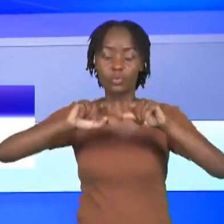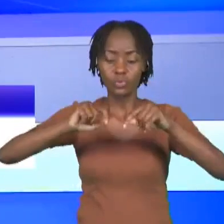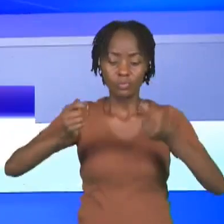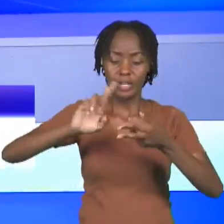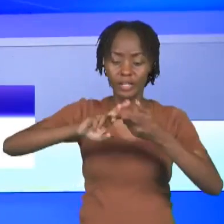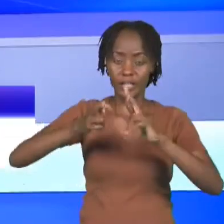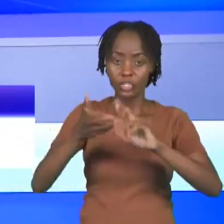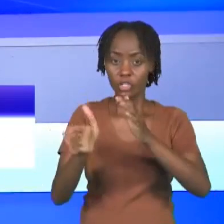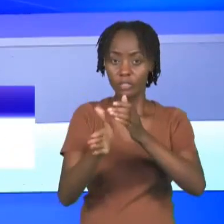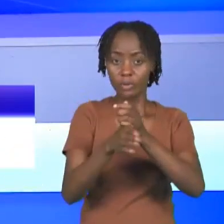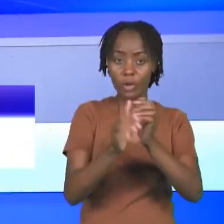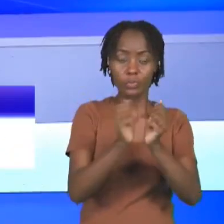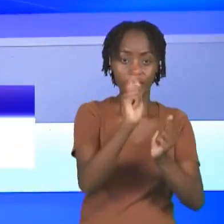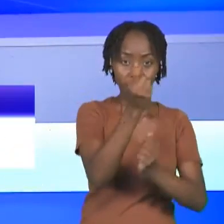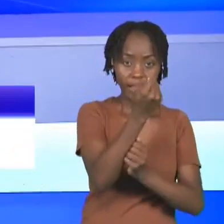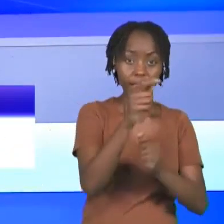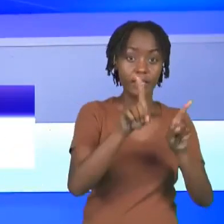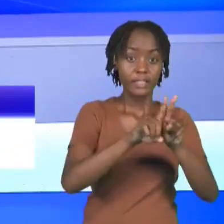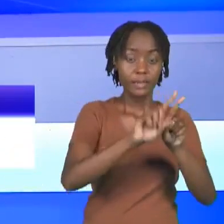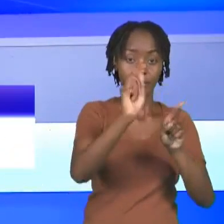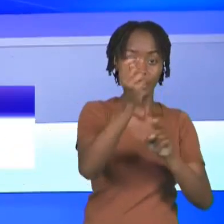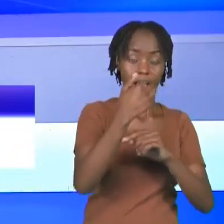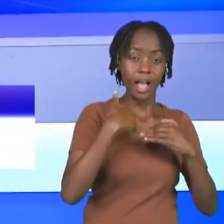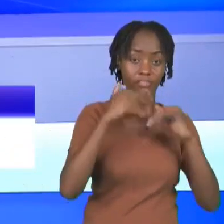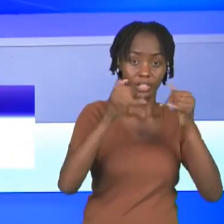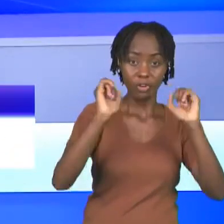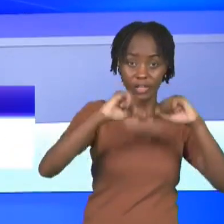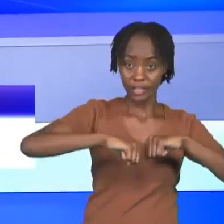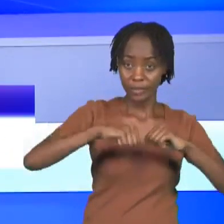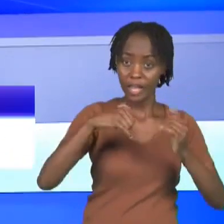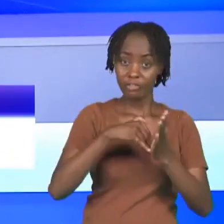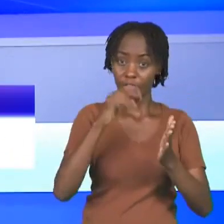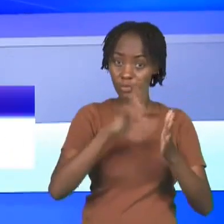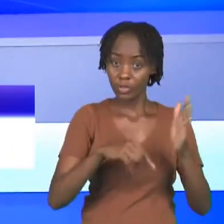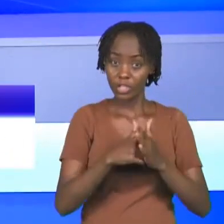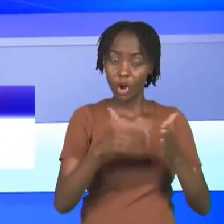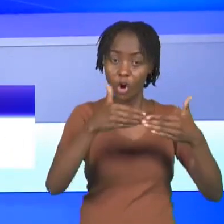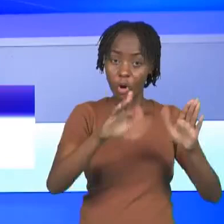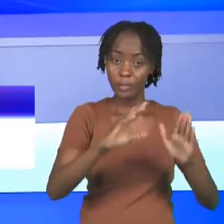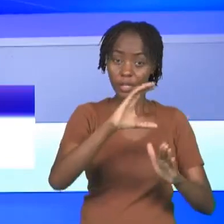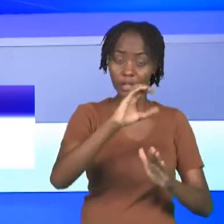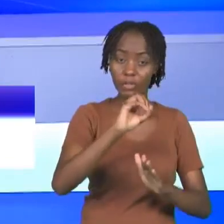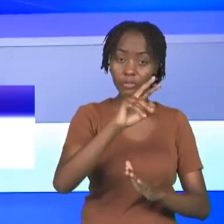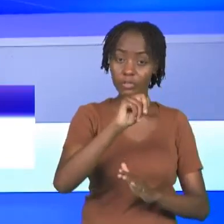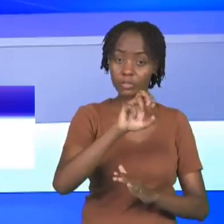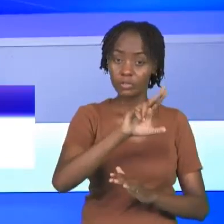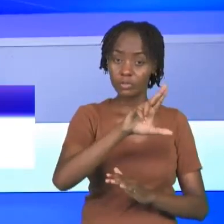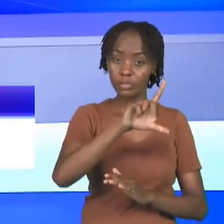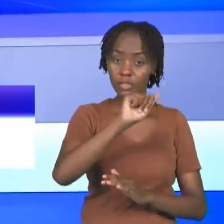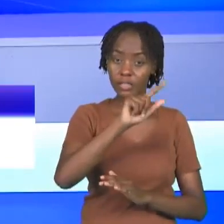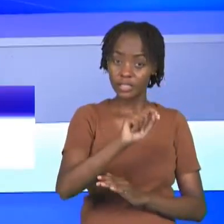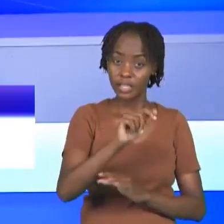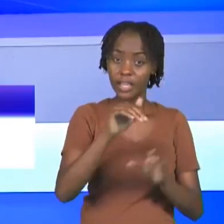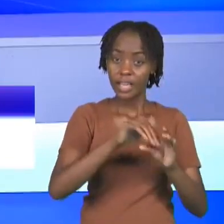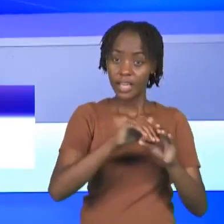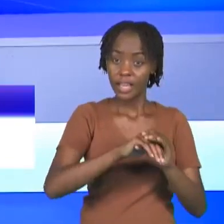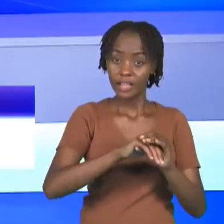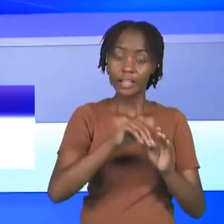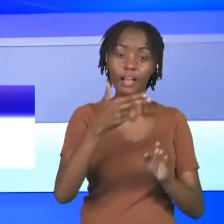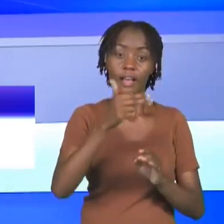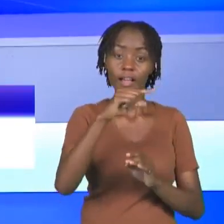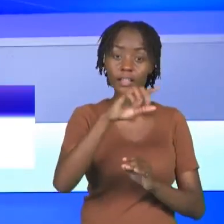Kenya making new agreements with Somaliland, including opening a consulate in Hargeisa. Our reporter David Kagina with more.